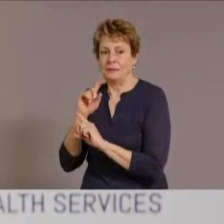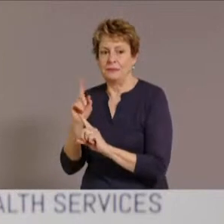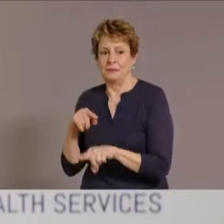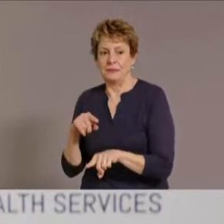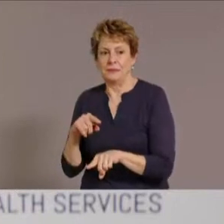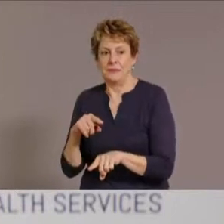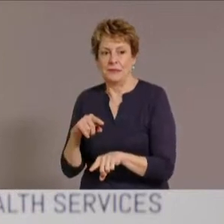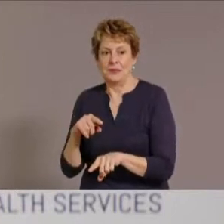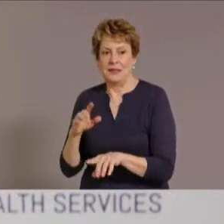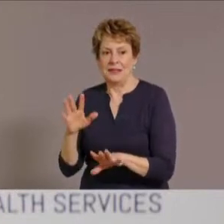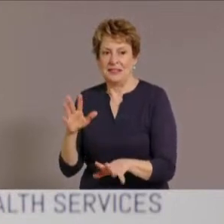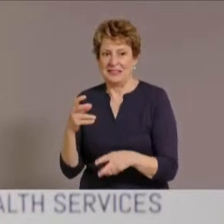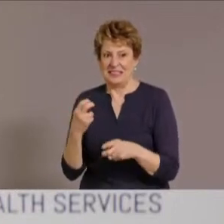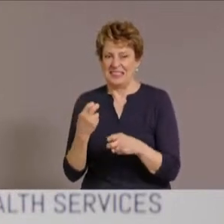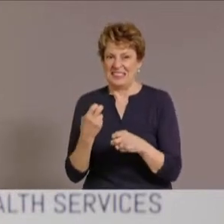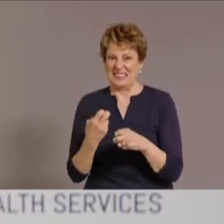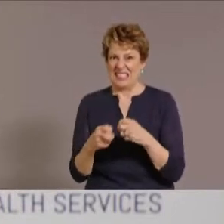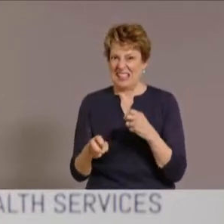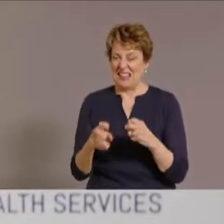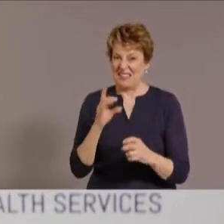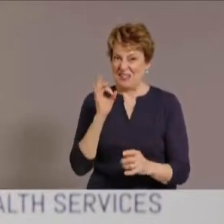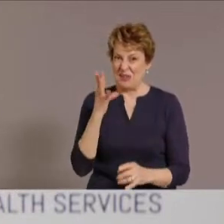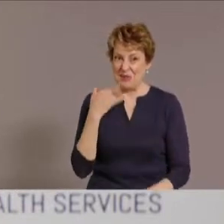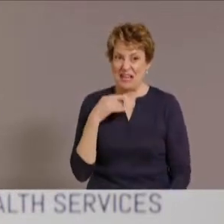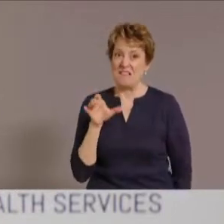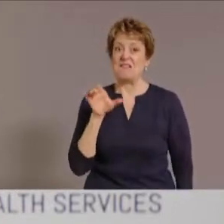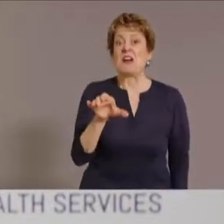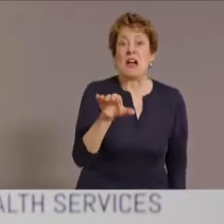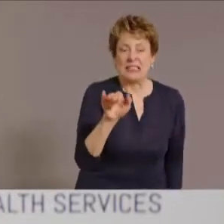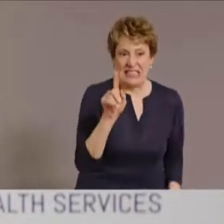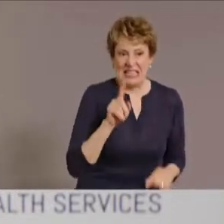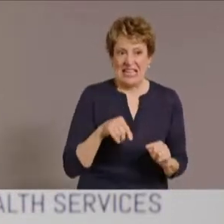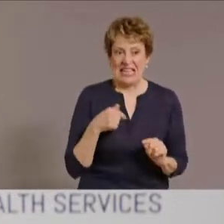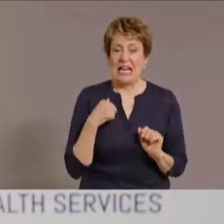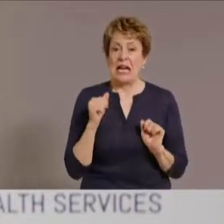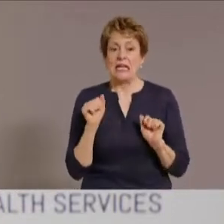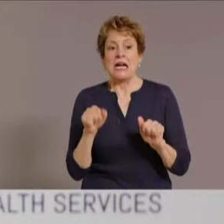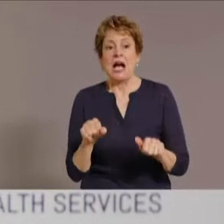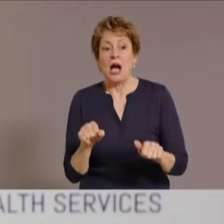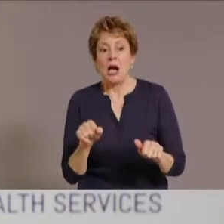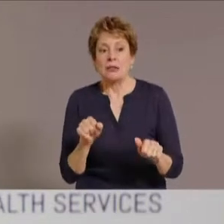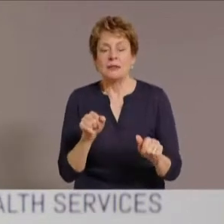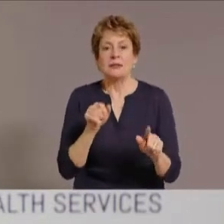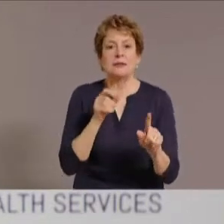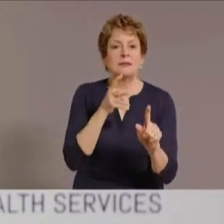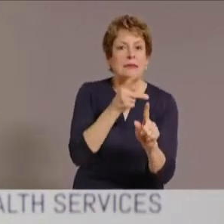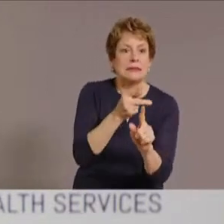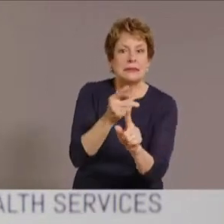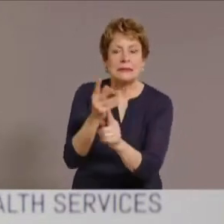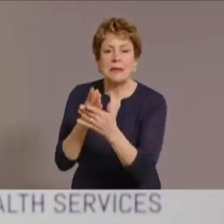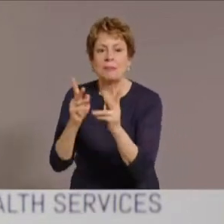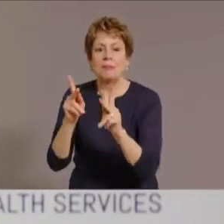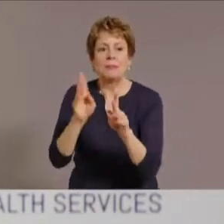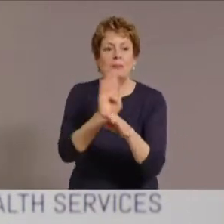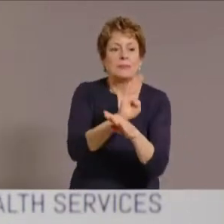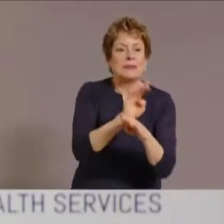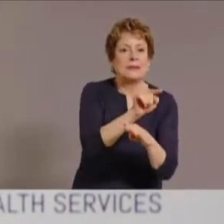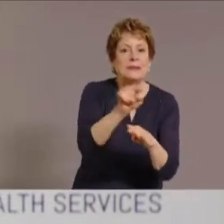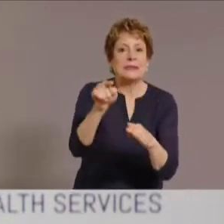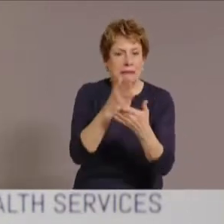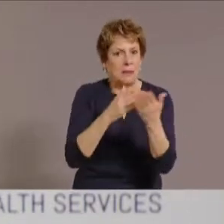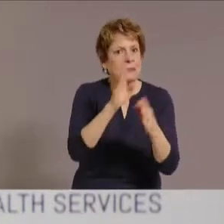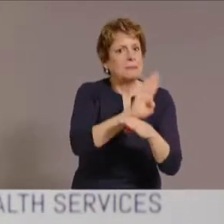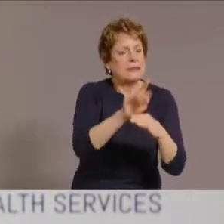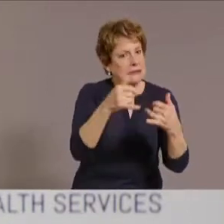We got to the point where we were able to vaccinate. Some businesses still do require it. But even with the mandates